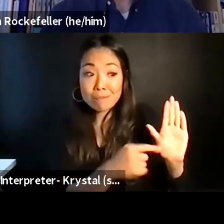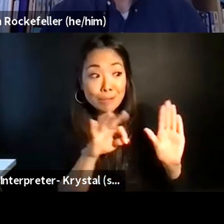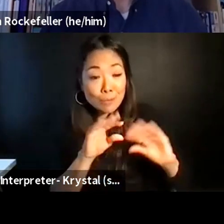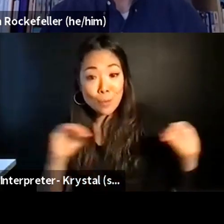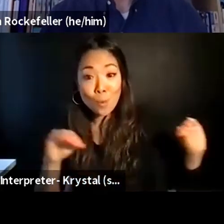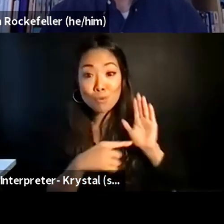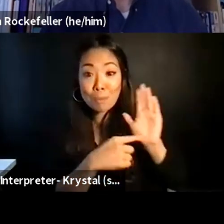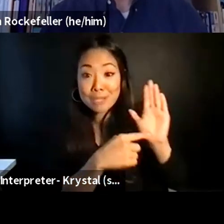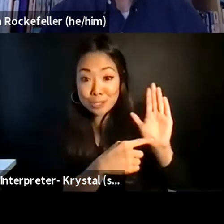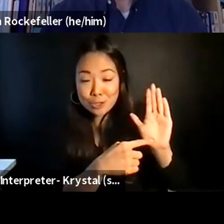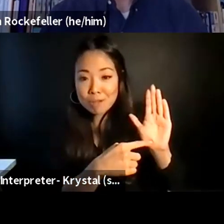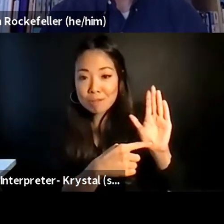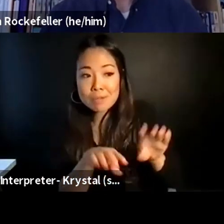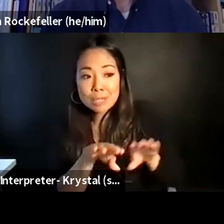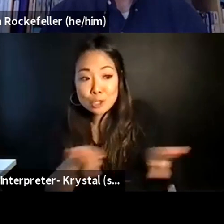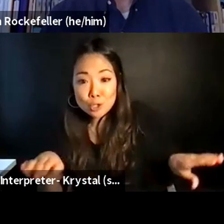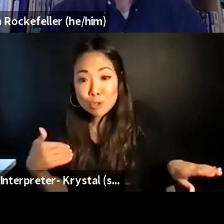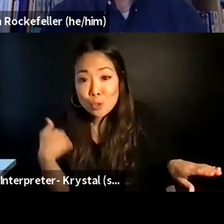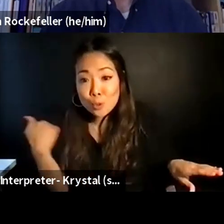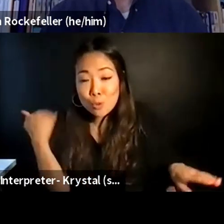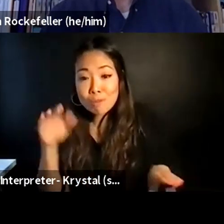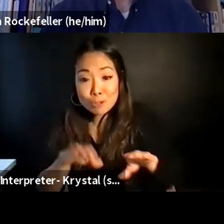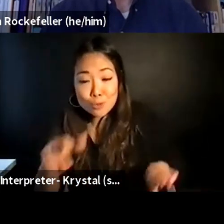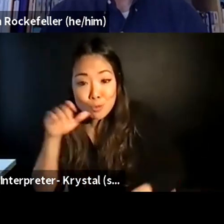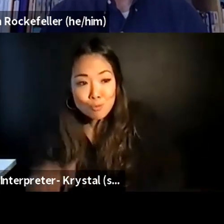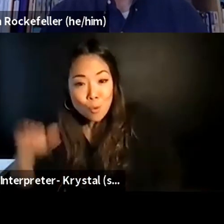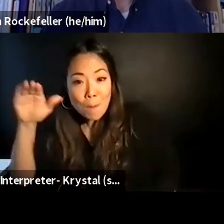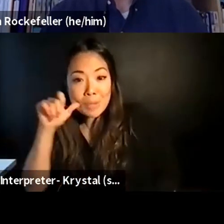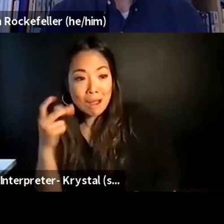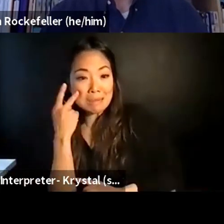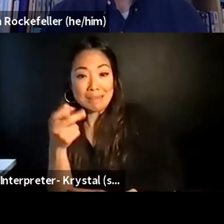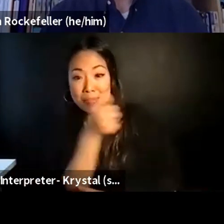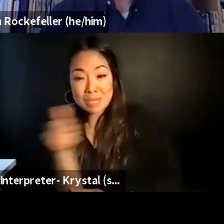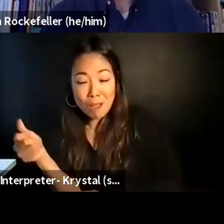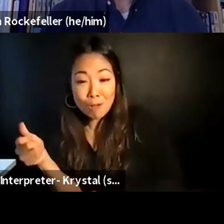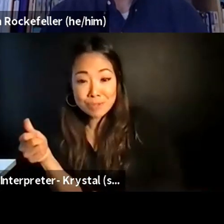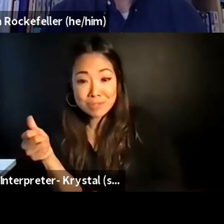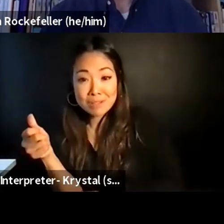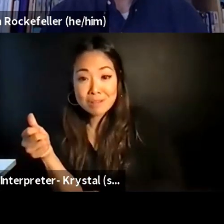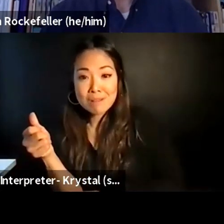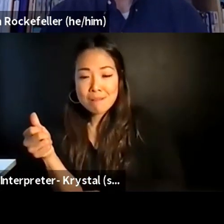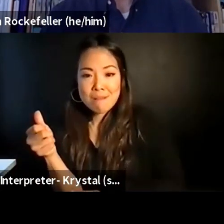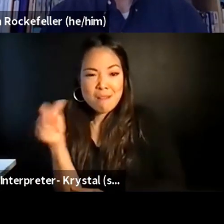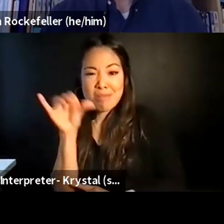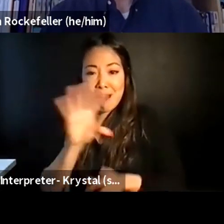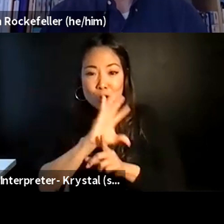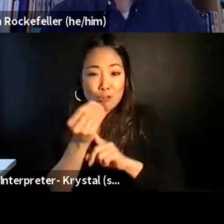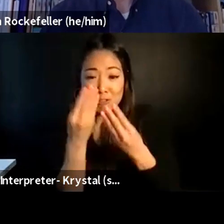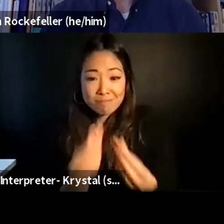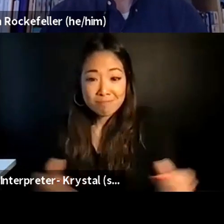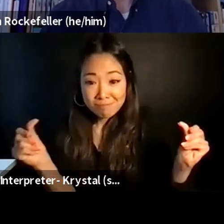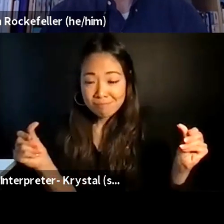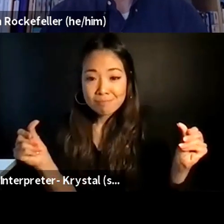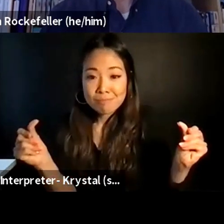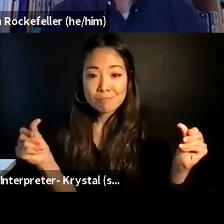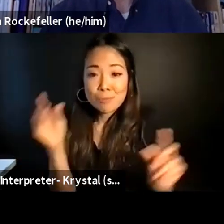society will not see that, and that will not alter the culture that we need in order to, again, liberate